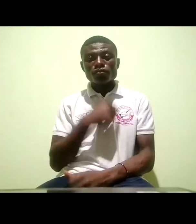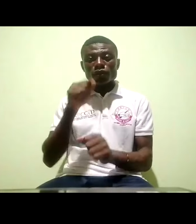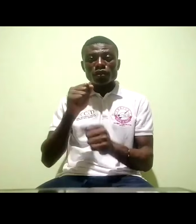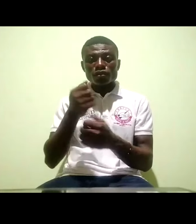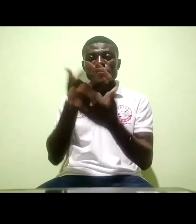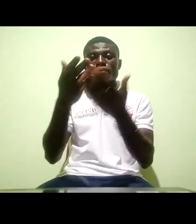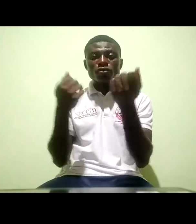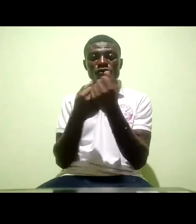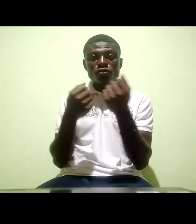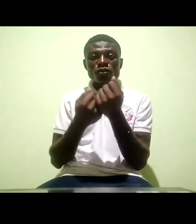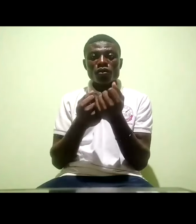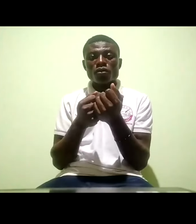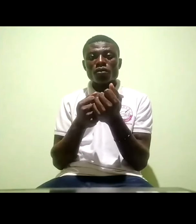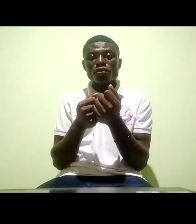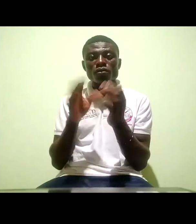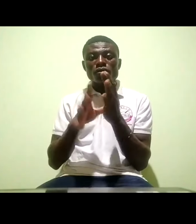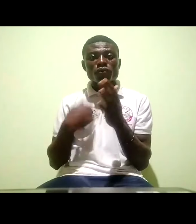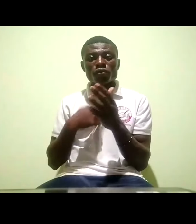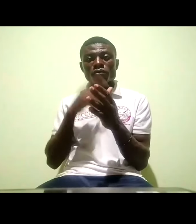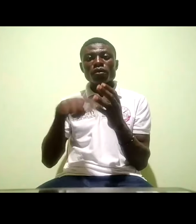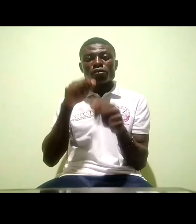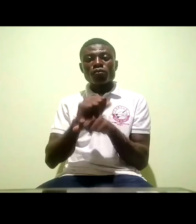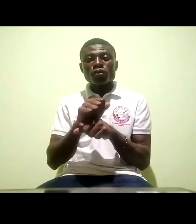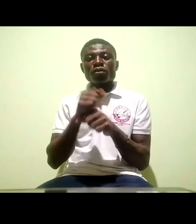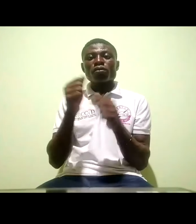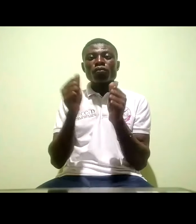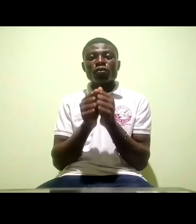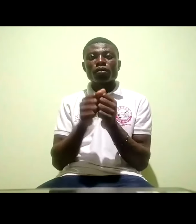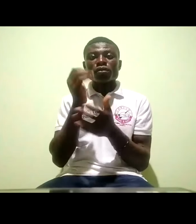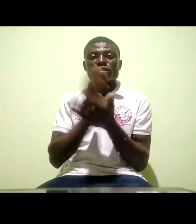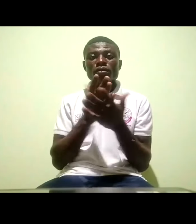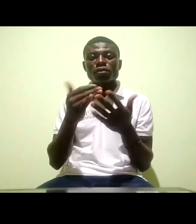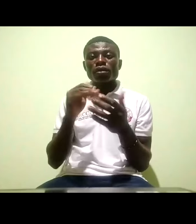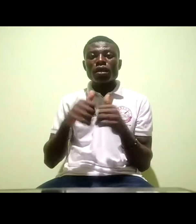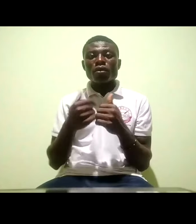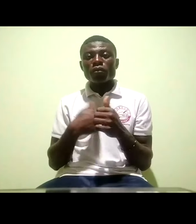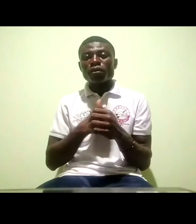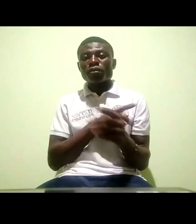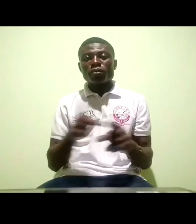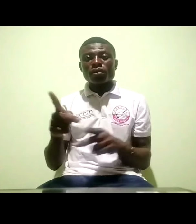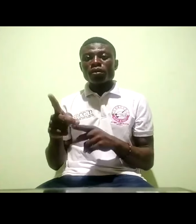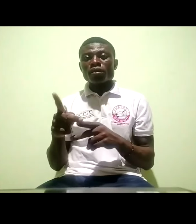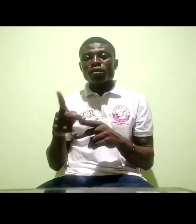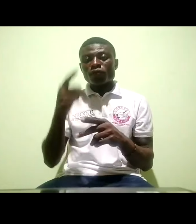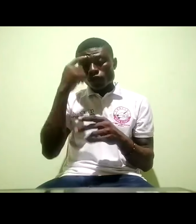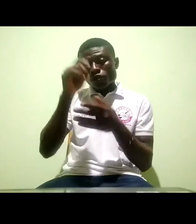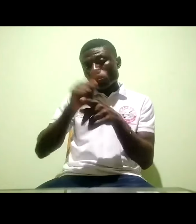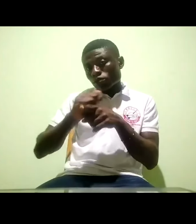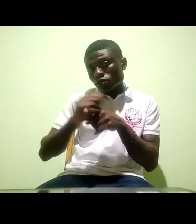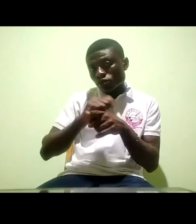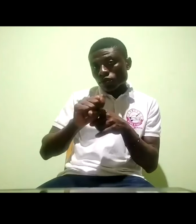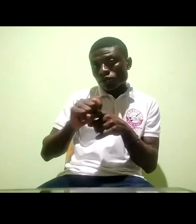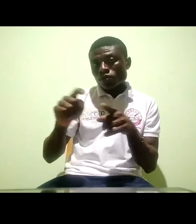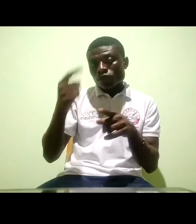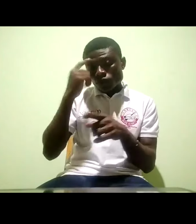support to them, but we have to come up with some concrete plan of action for these trainings and for the